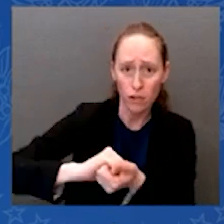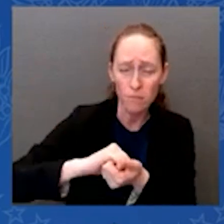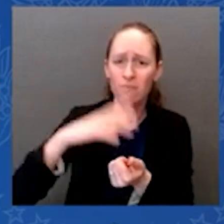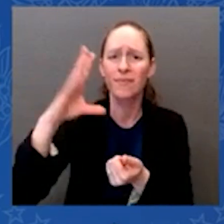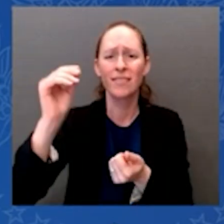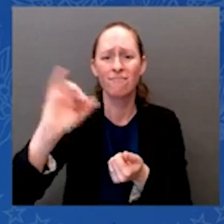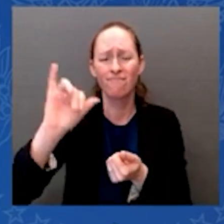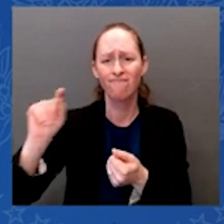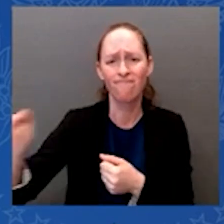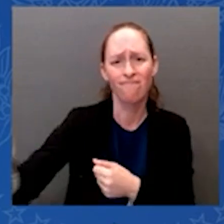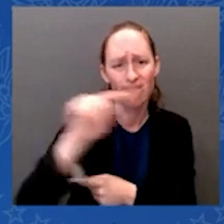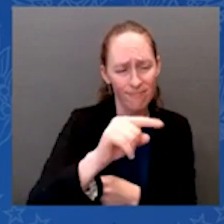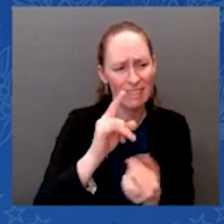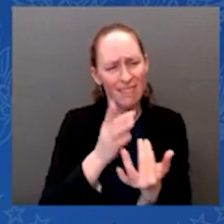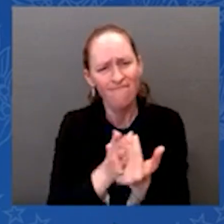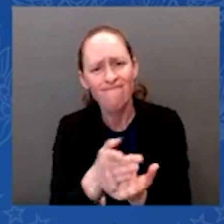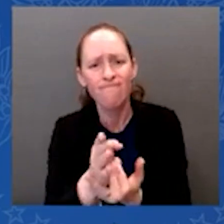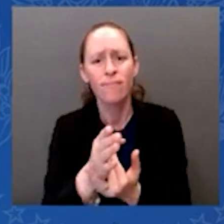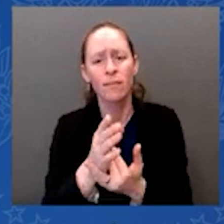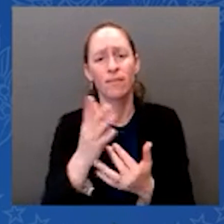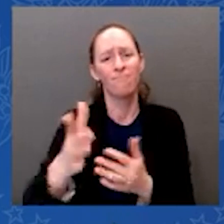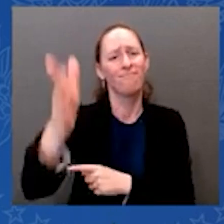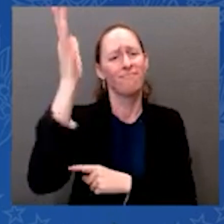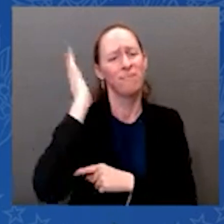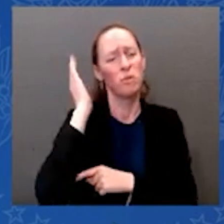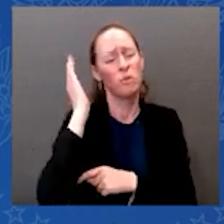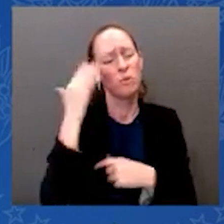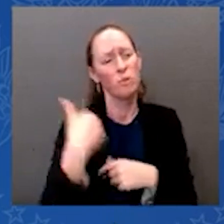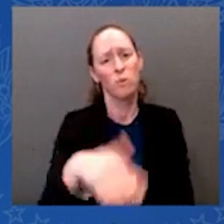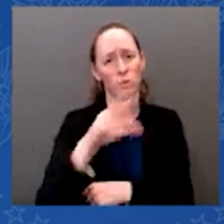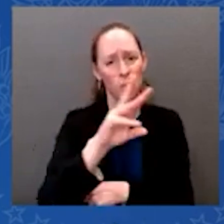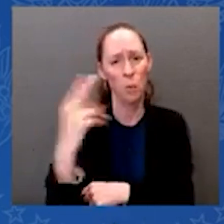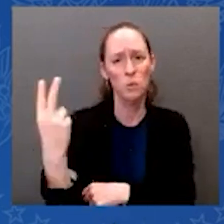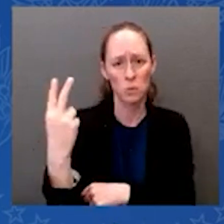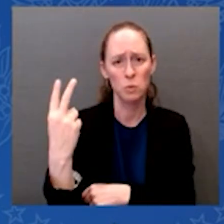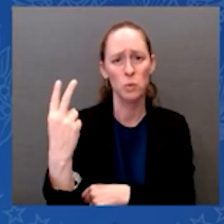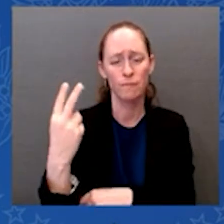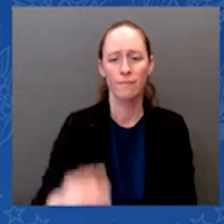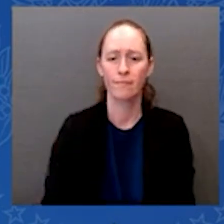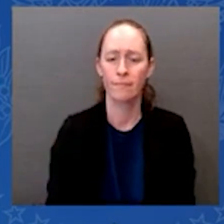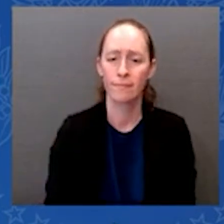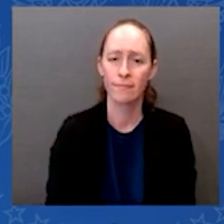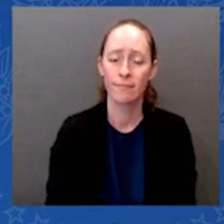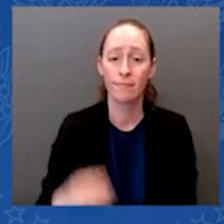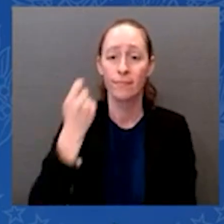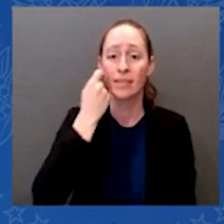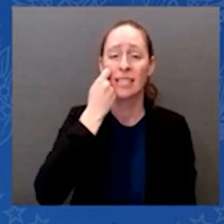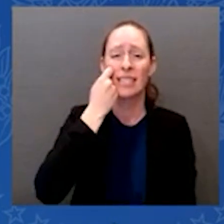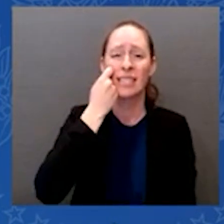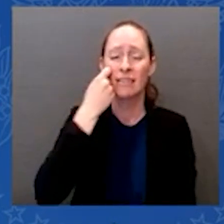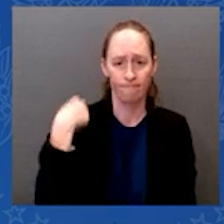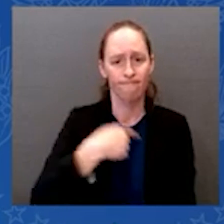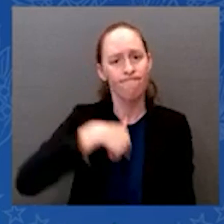we honored the 80th anniversary of the Battle of Guadalcanal at a memorial in the Solomon Islands. And